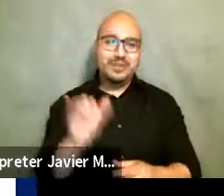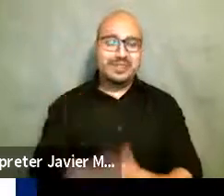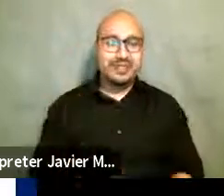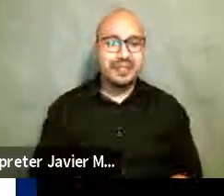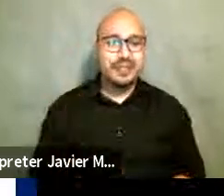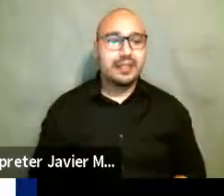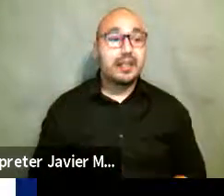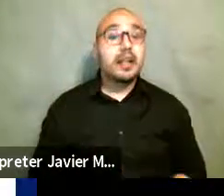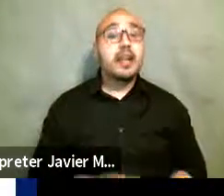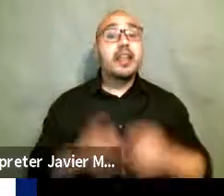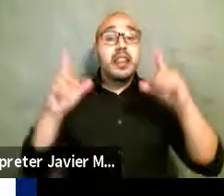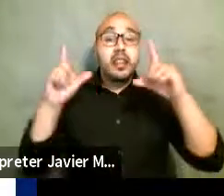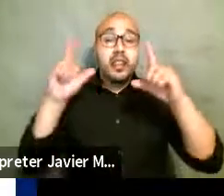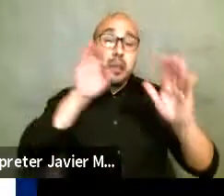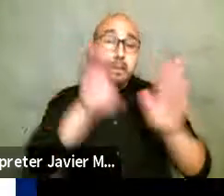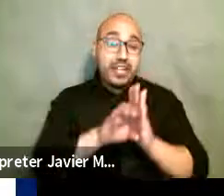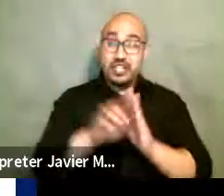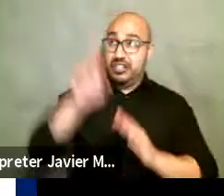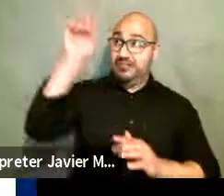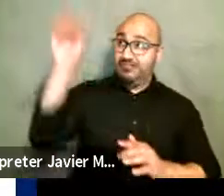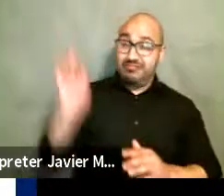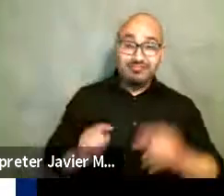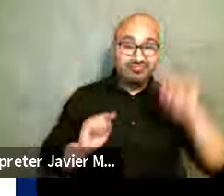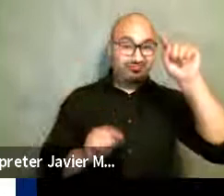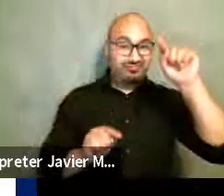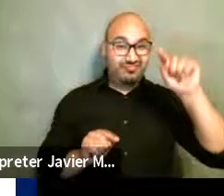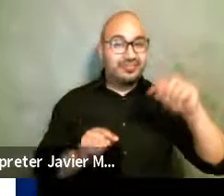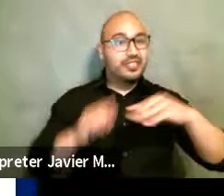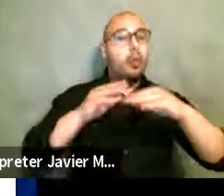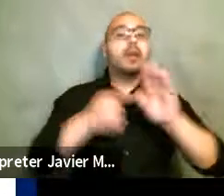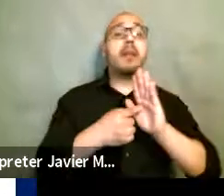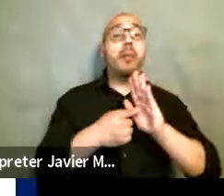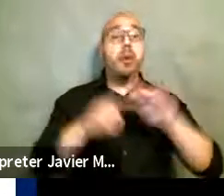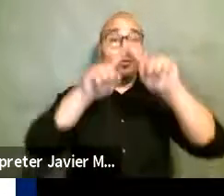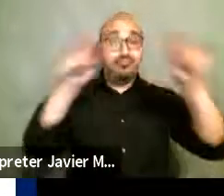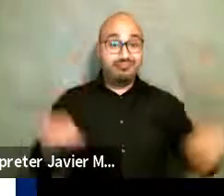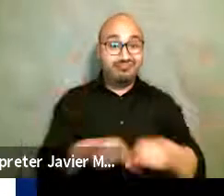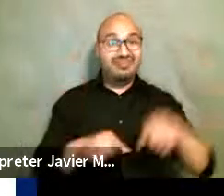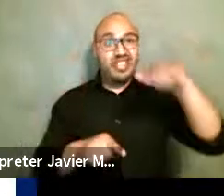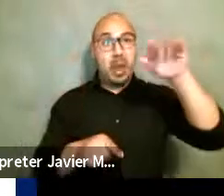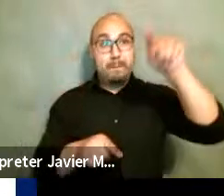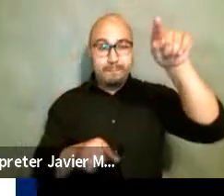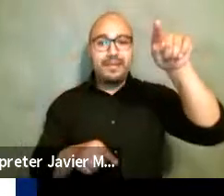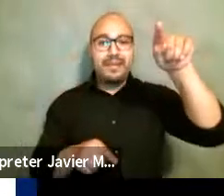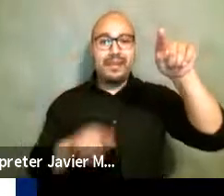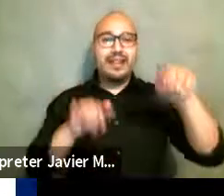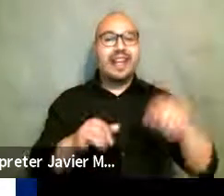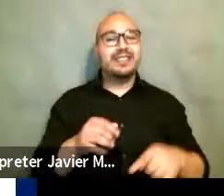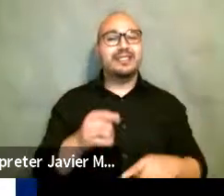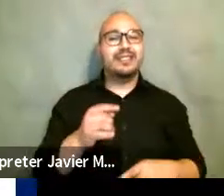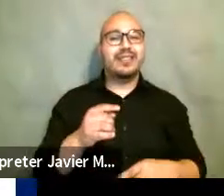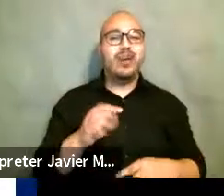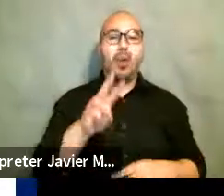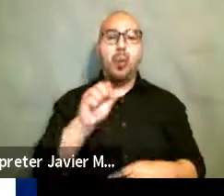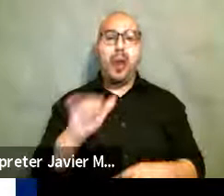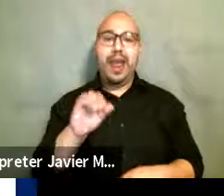The photographs that you see, like the top one, that's at one of our Way of Peace Awards.